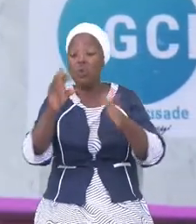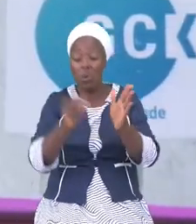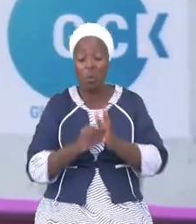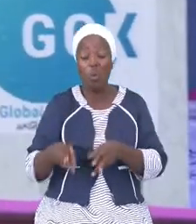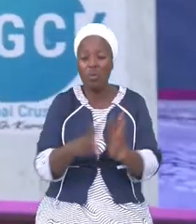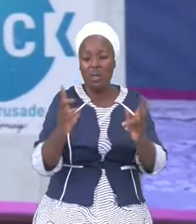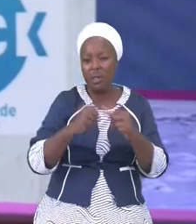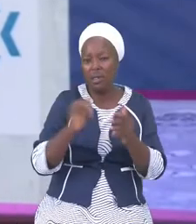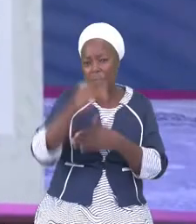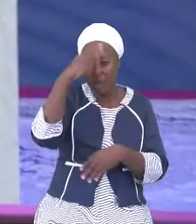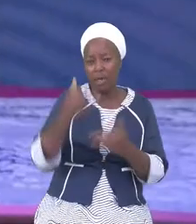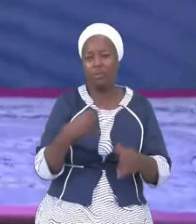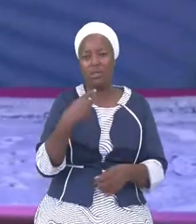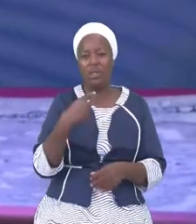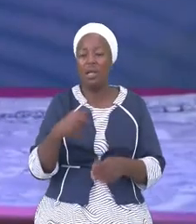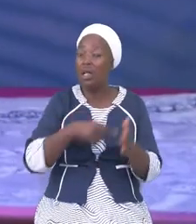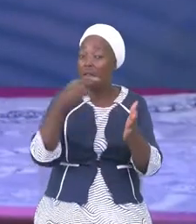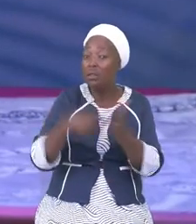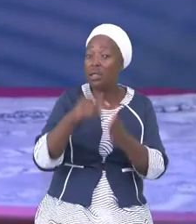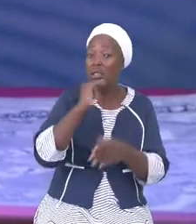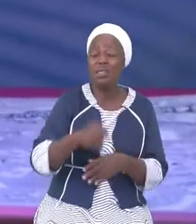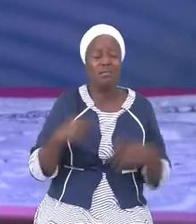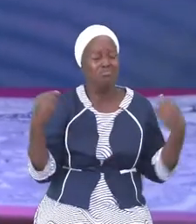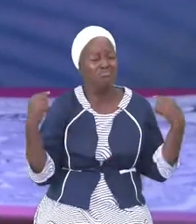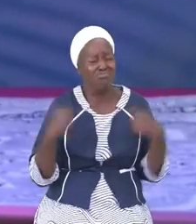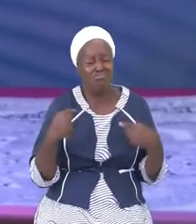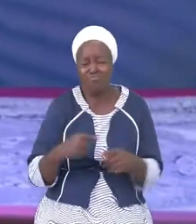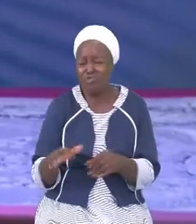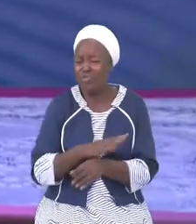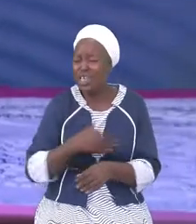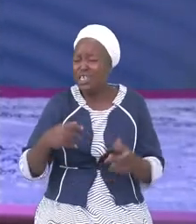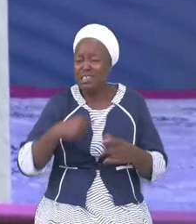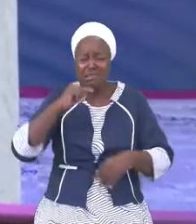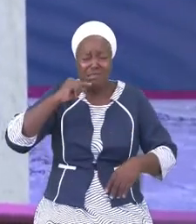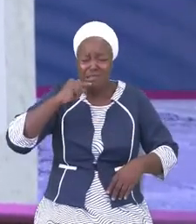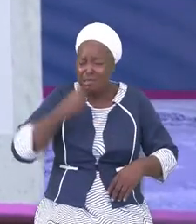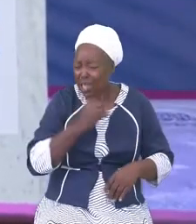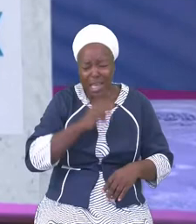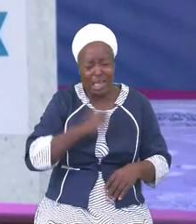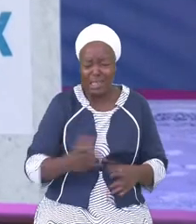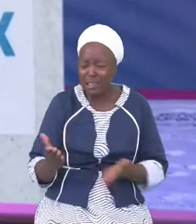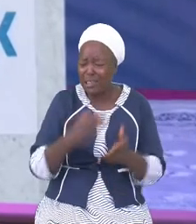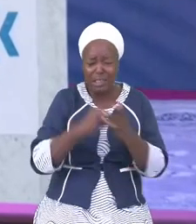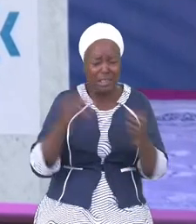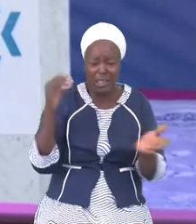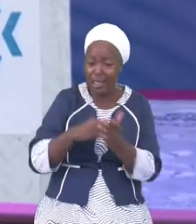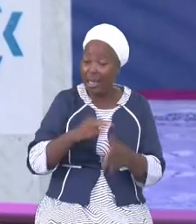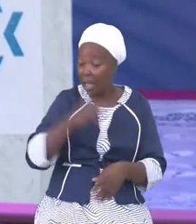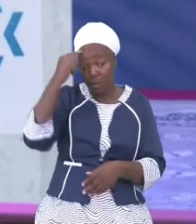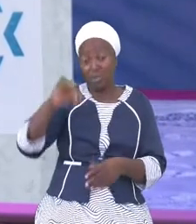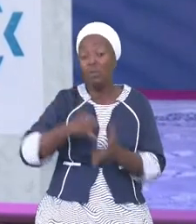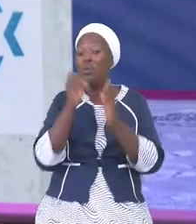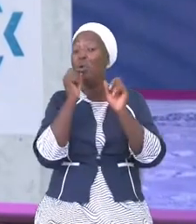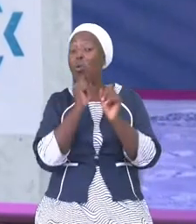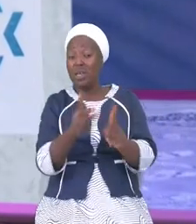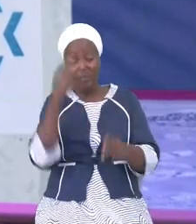man now said, this is painful. This is unbearable. I thought it would be all right